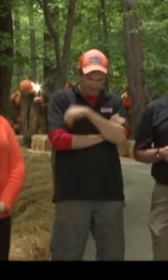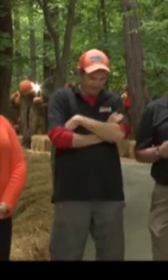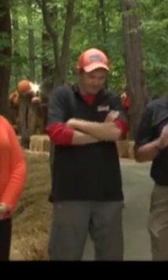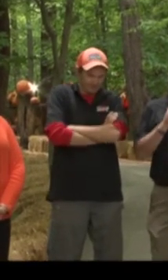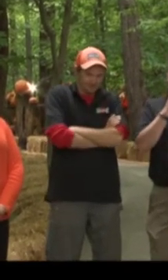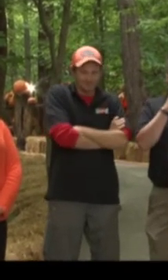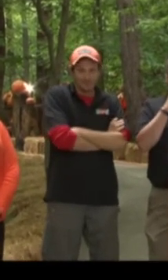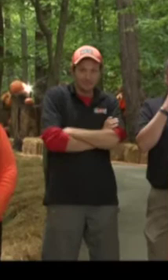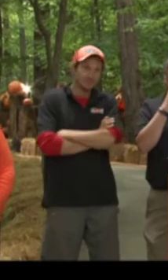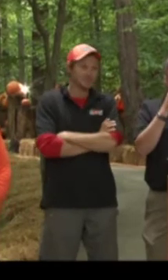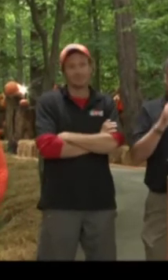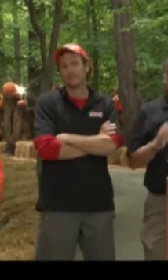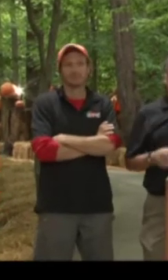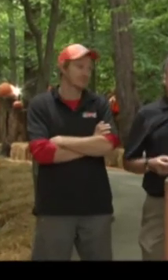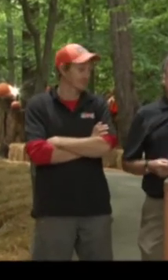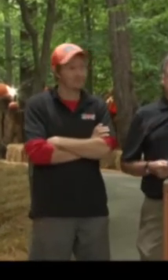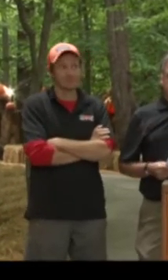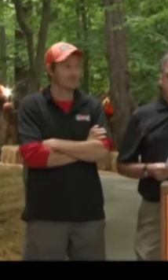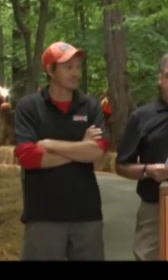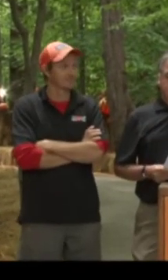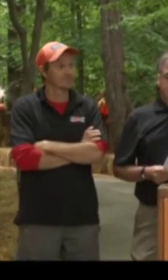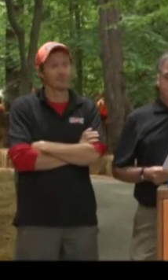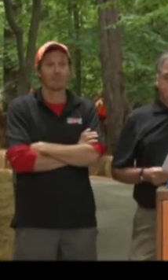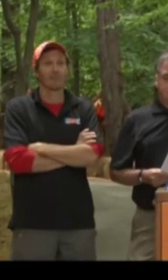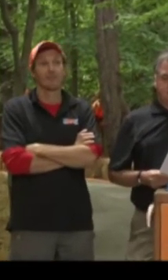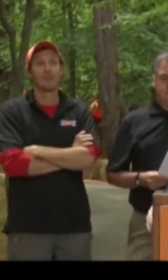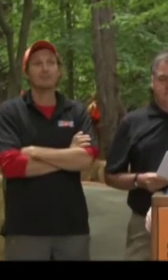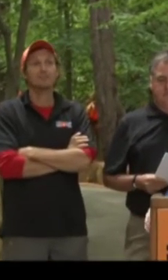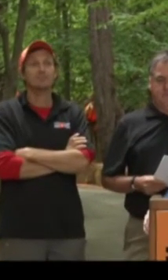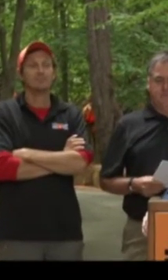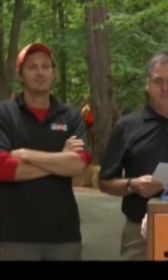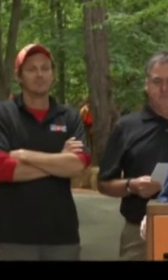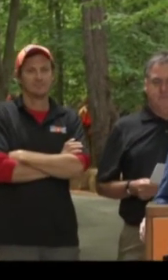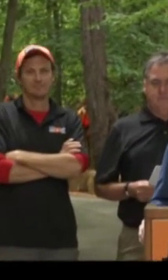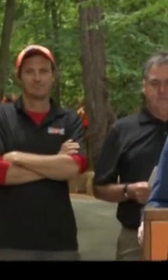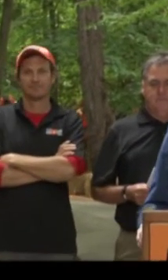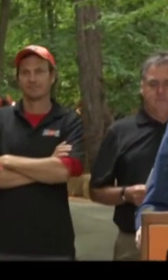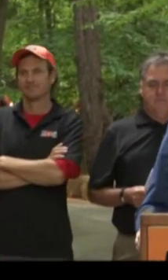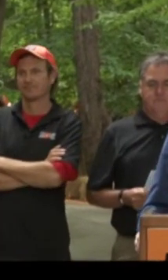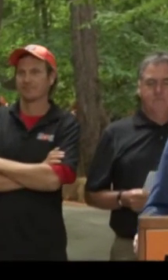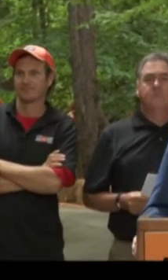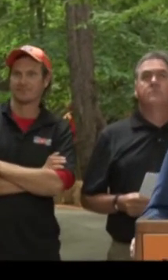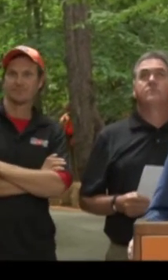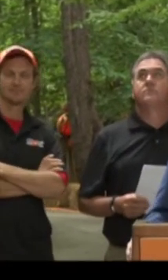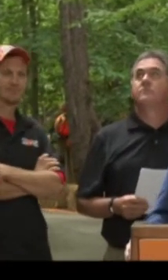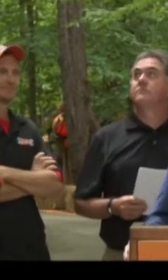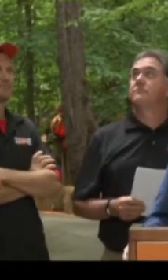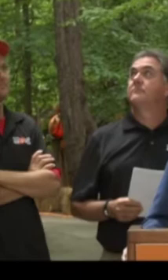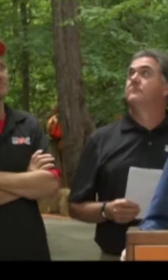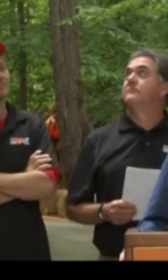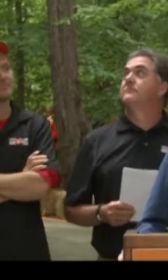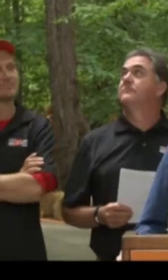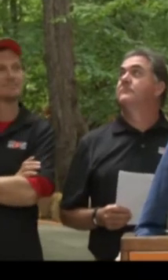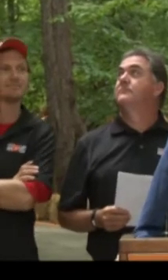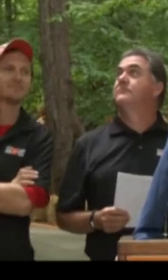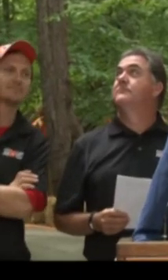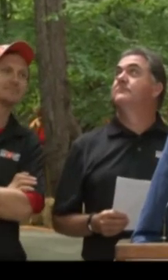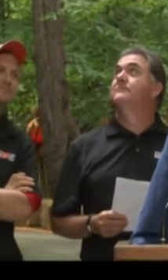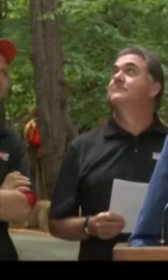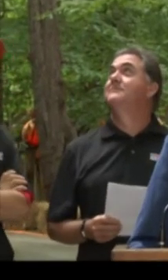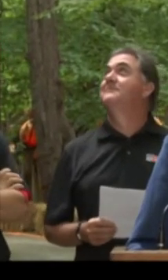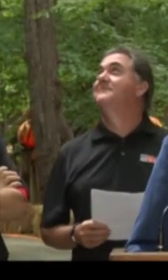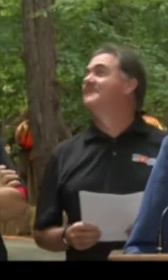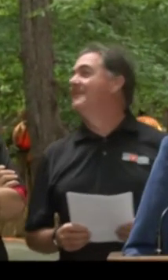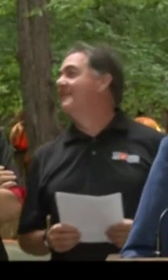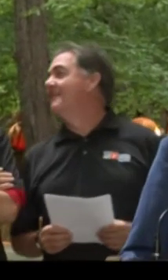tremendous growth in this festival since the passion for pumpkins first came to us, and they thought that Iroquois Park would make a great setting for